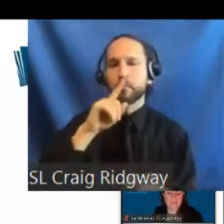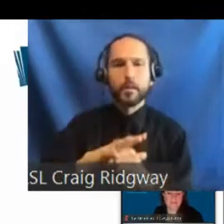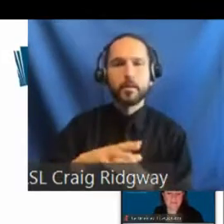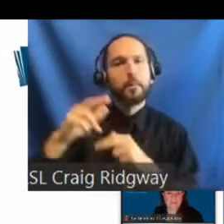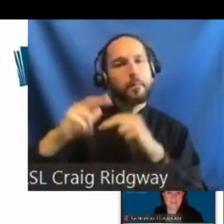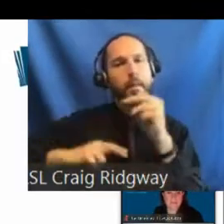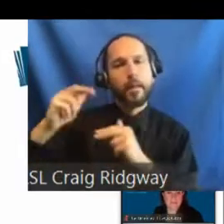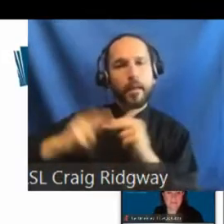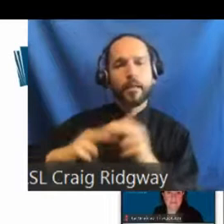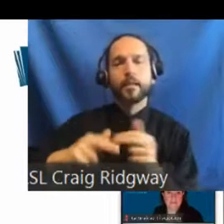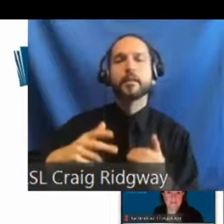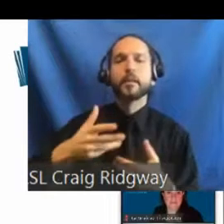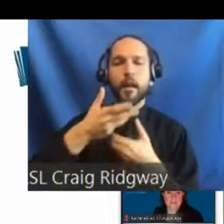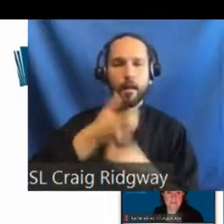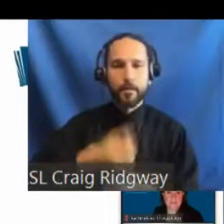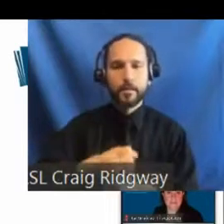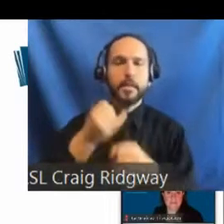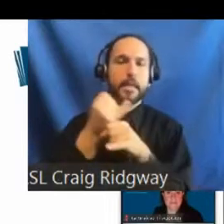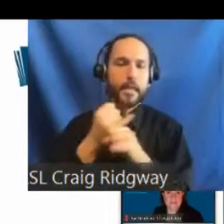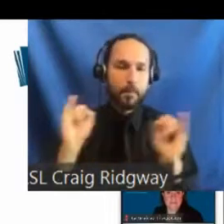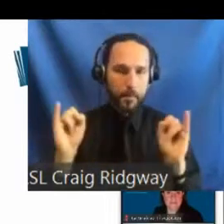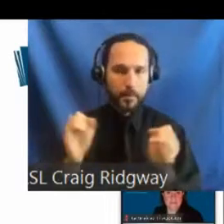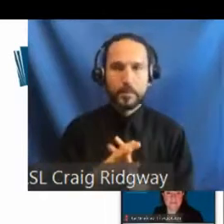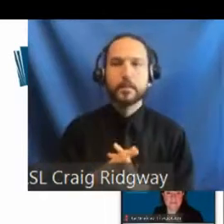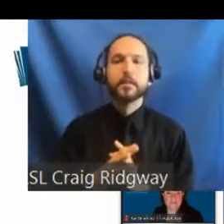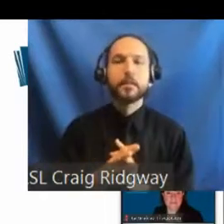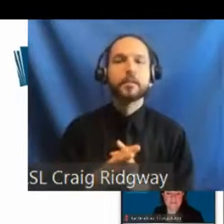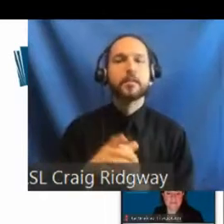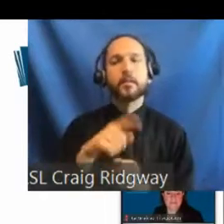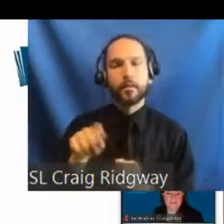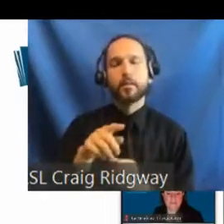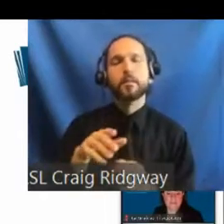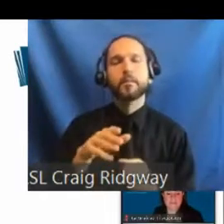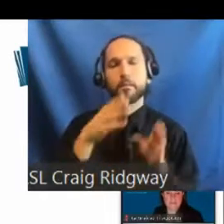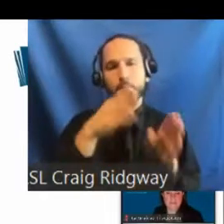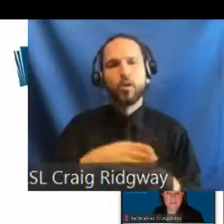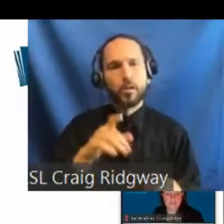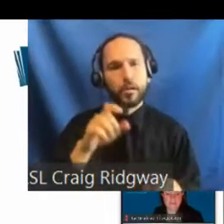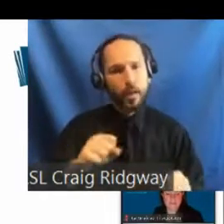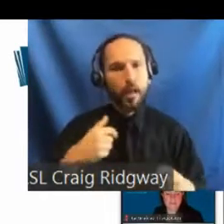competence, confidence, and independence so people can lead full and meaningful